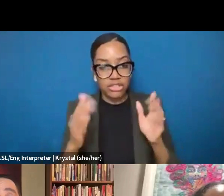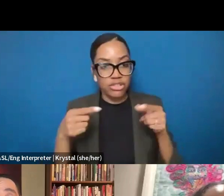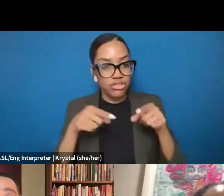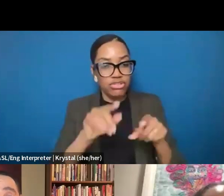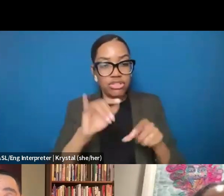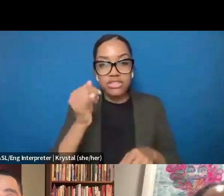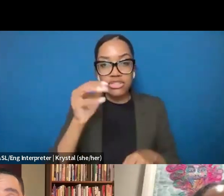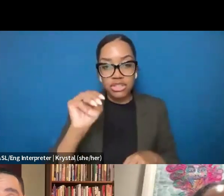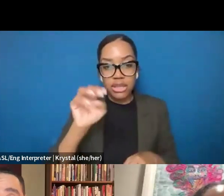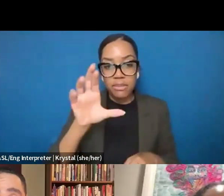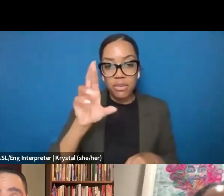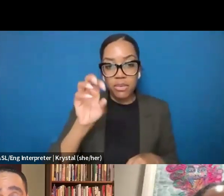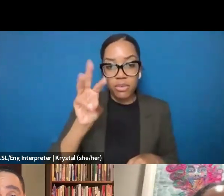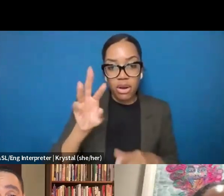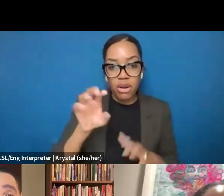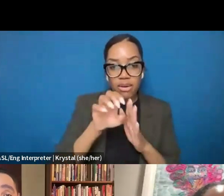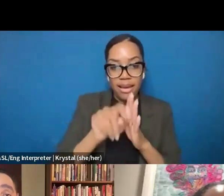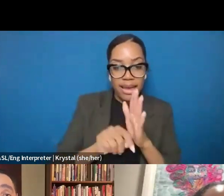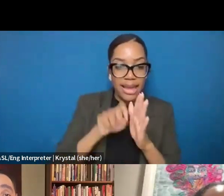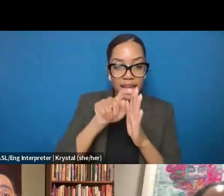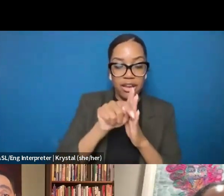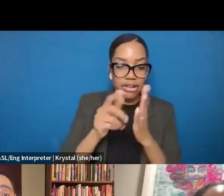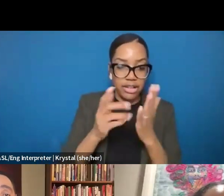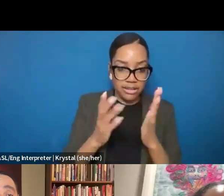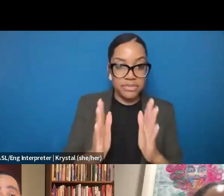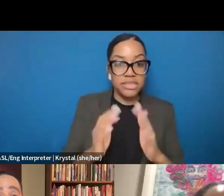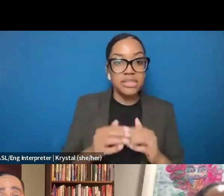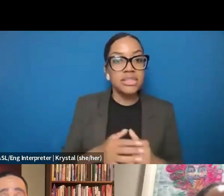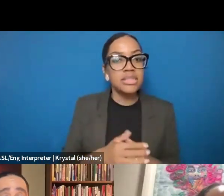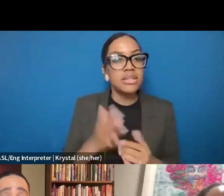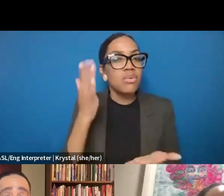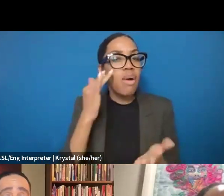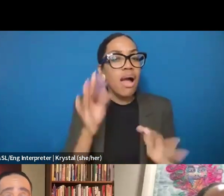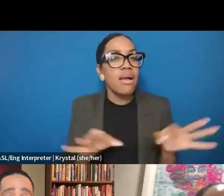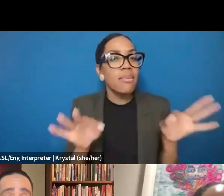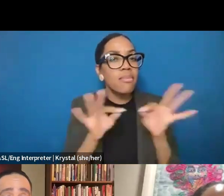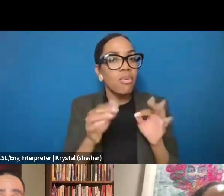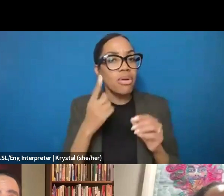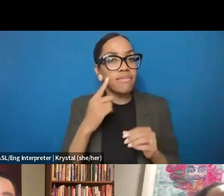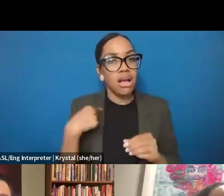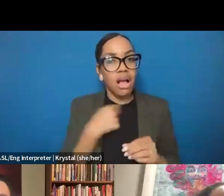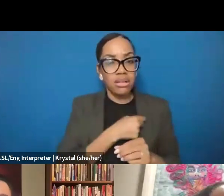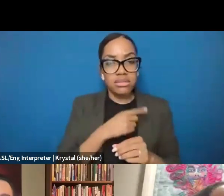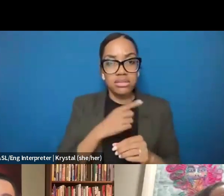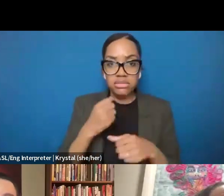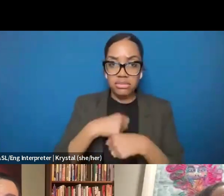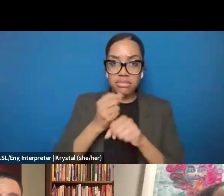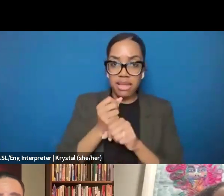so important that we make these contributions public right now?